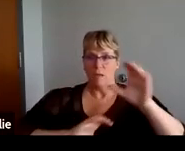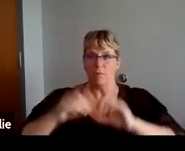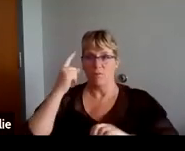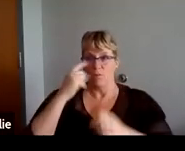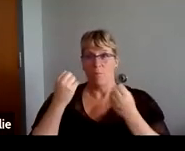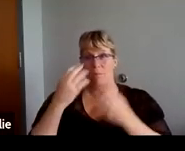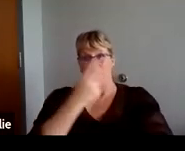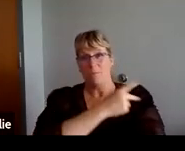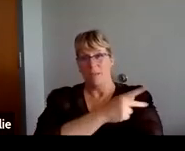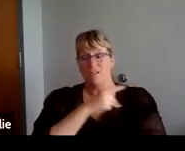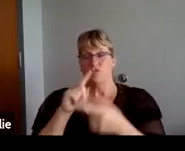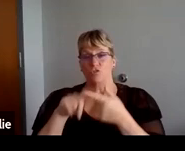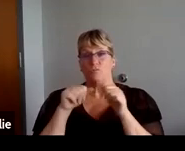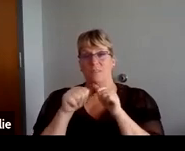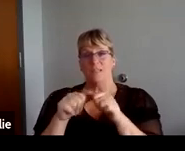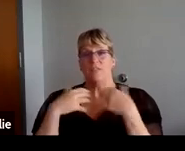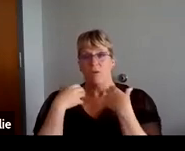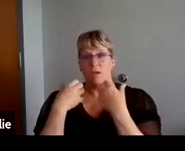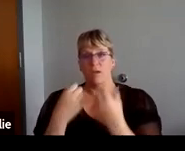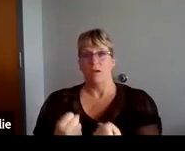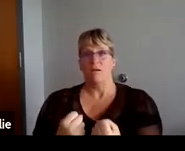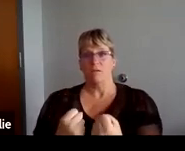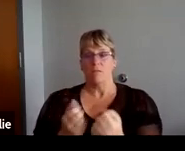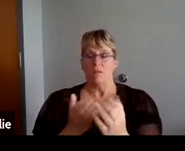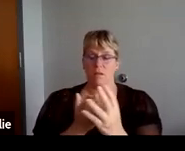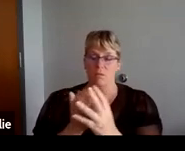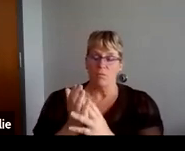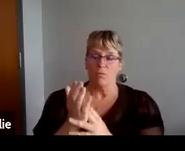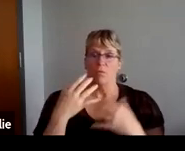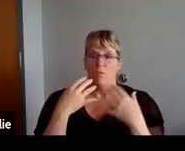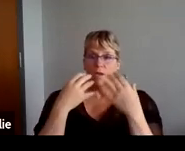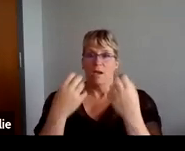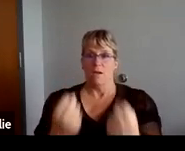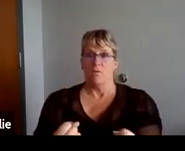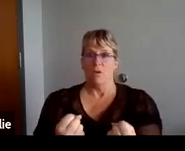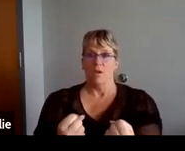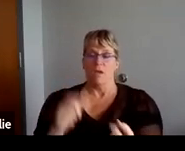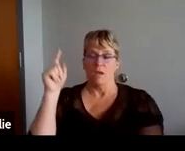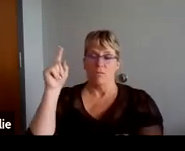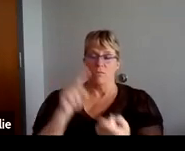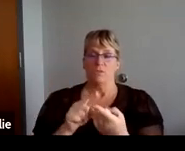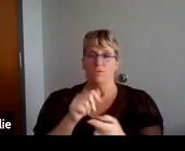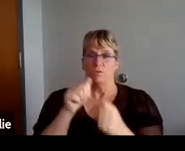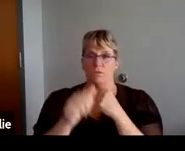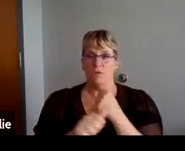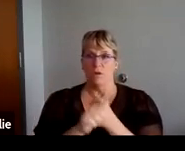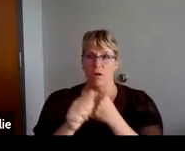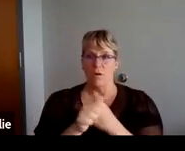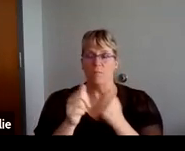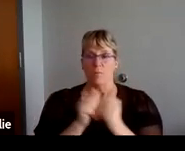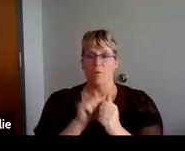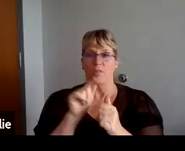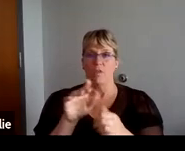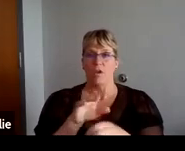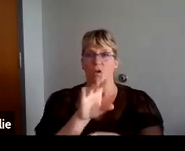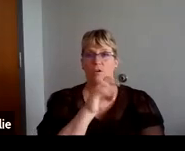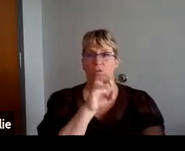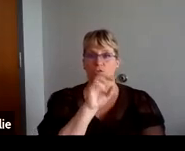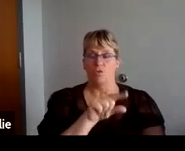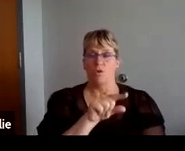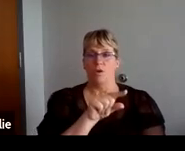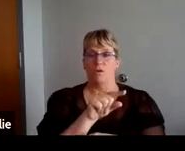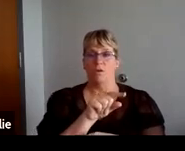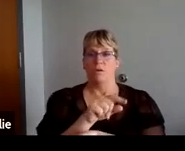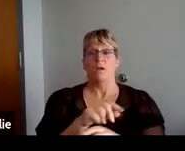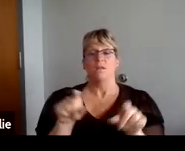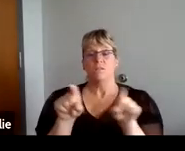to maintain their health and move through their recovery and harm reduction. related to their substance use disorder. It